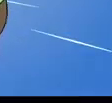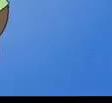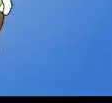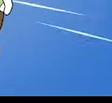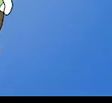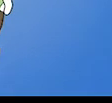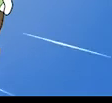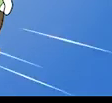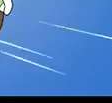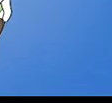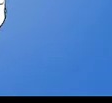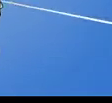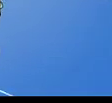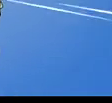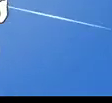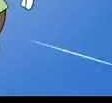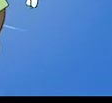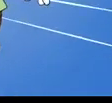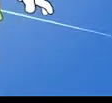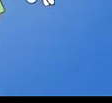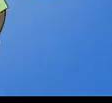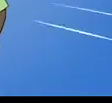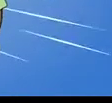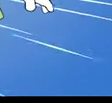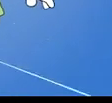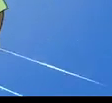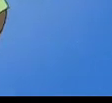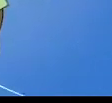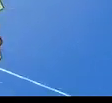Welcome and study with Tanzania Institute of Education.